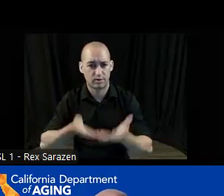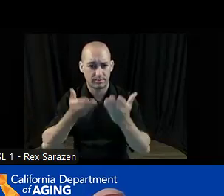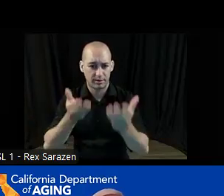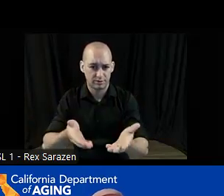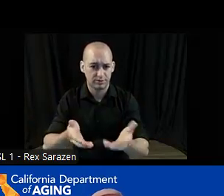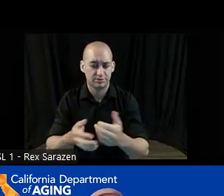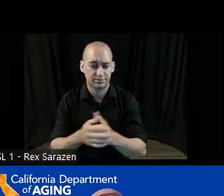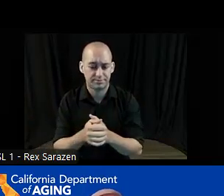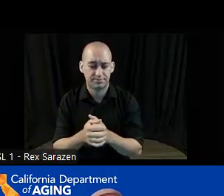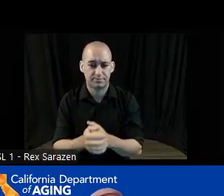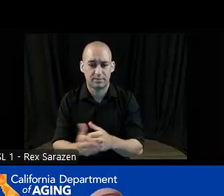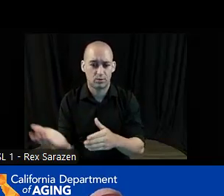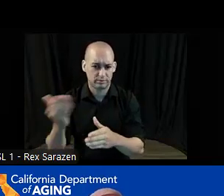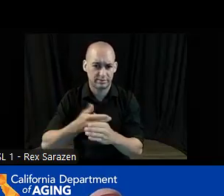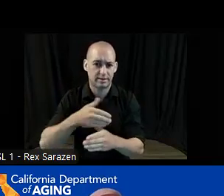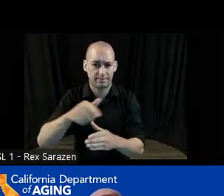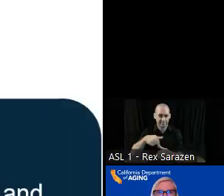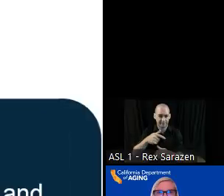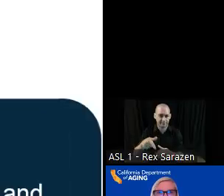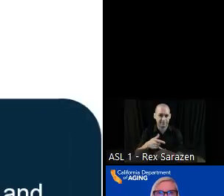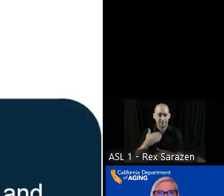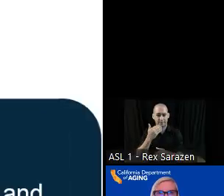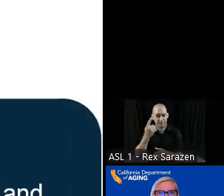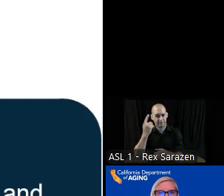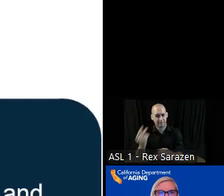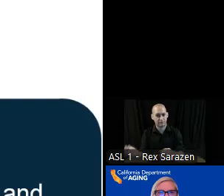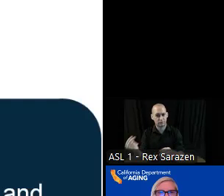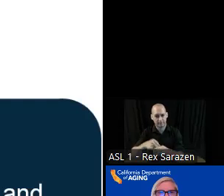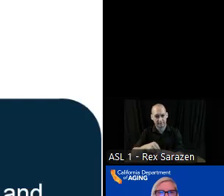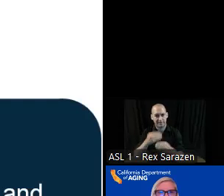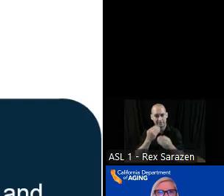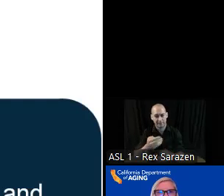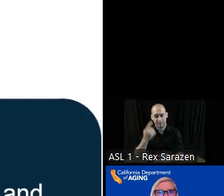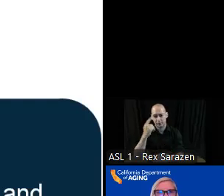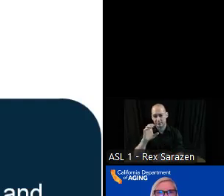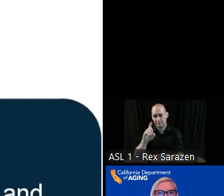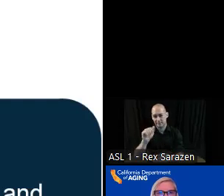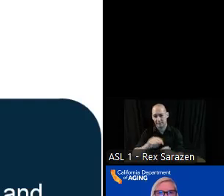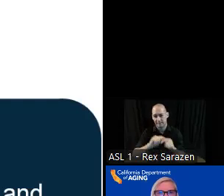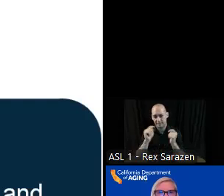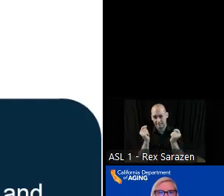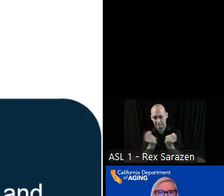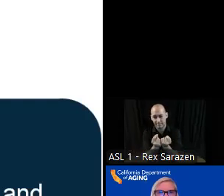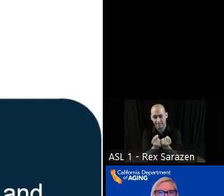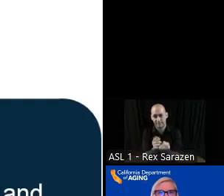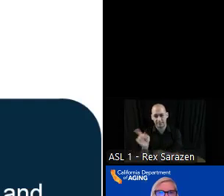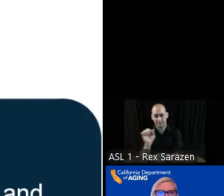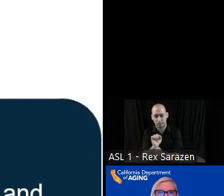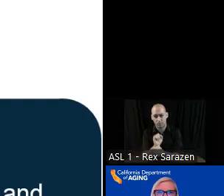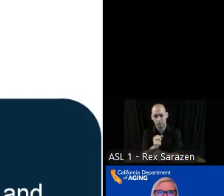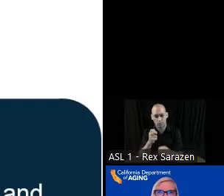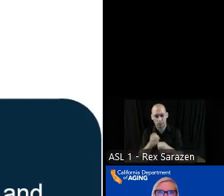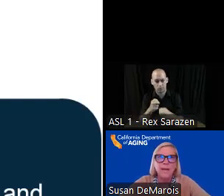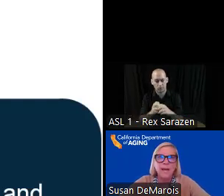there and just thank you all for joining today. Thank especially our CDA team that works so hard to produce these meetings and to do